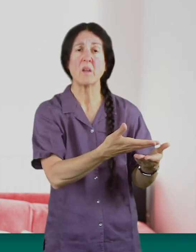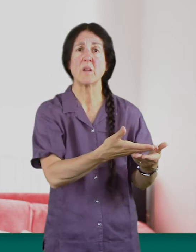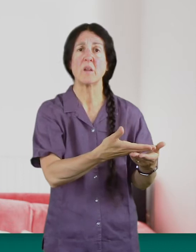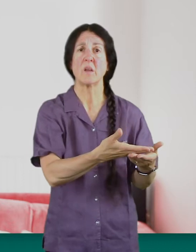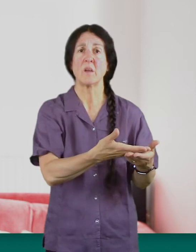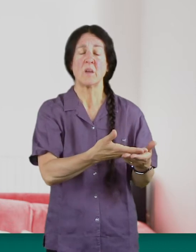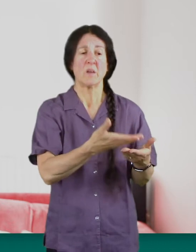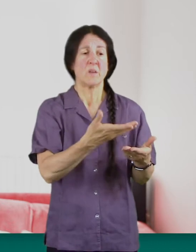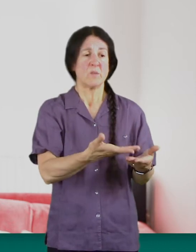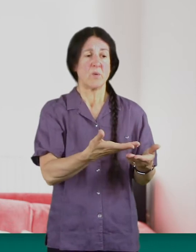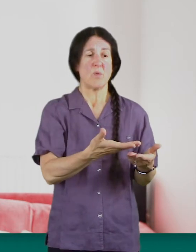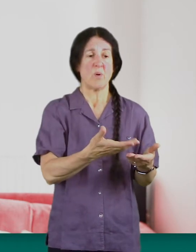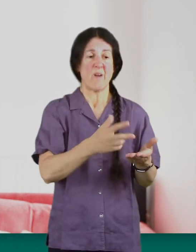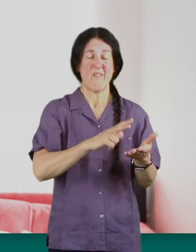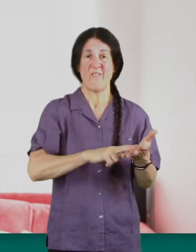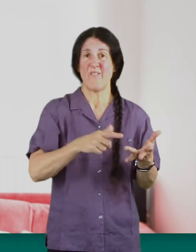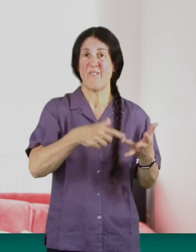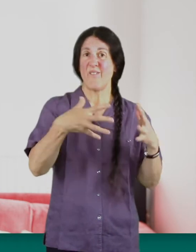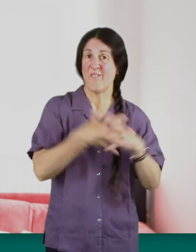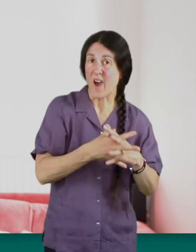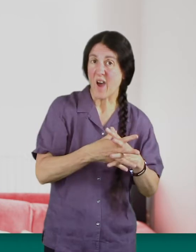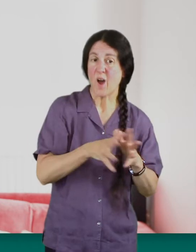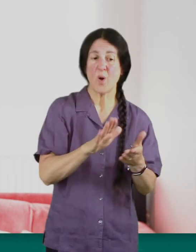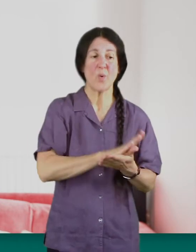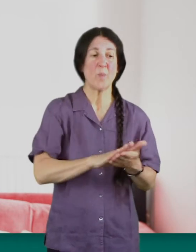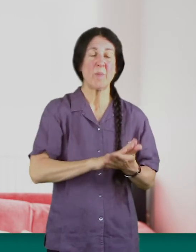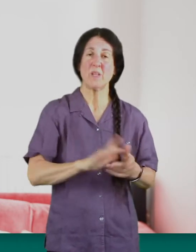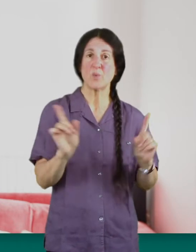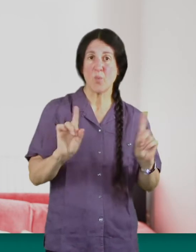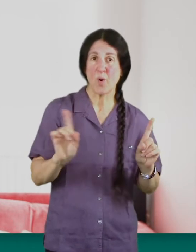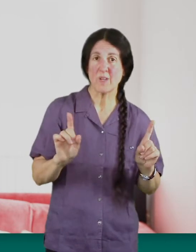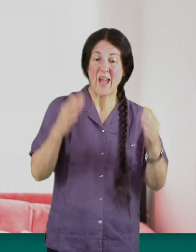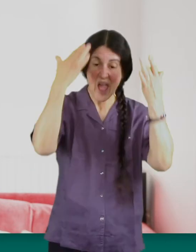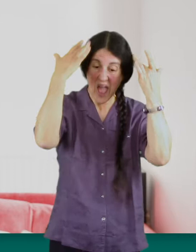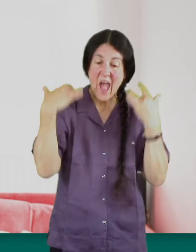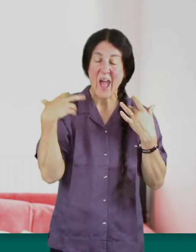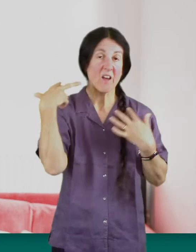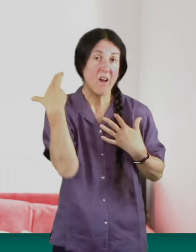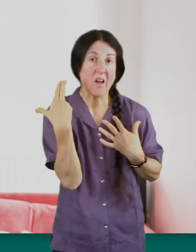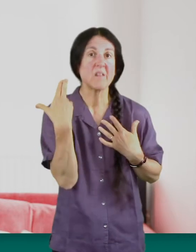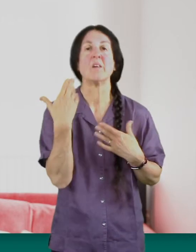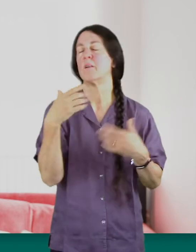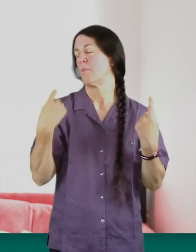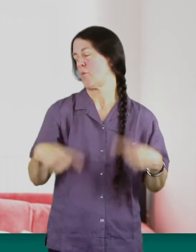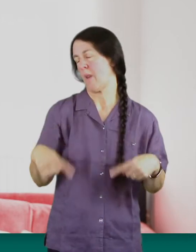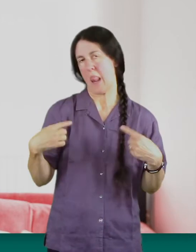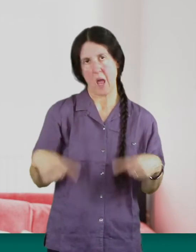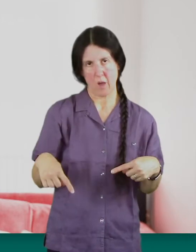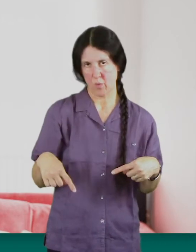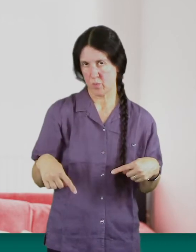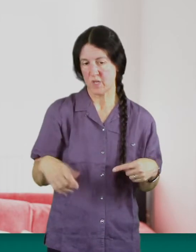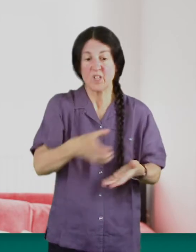like a sore thumb. As he gets older, he can't go out drinking with his friends. He can't touch anything dead. He